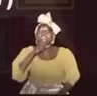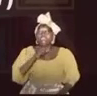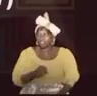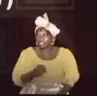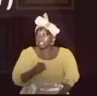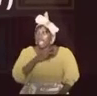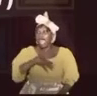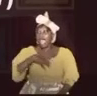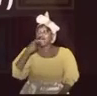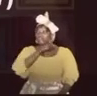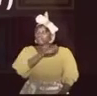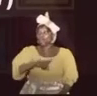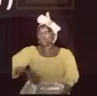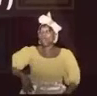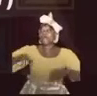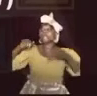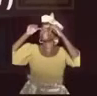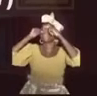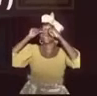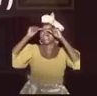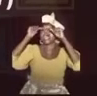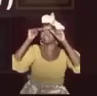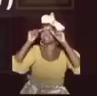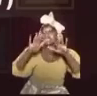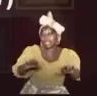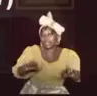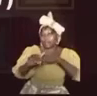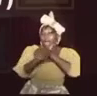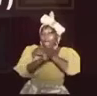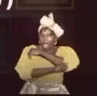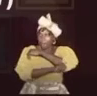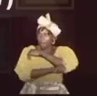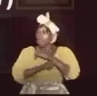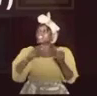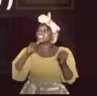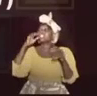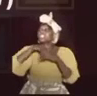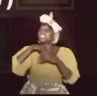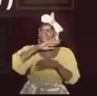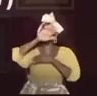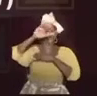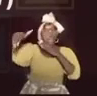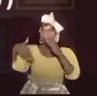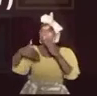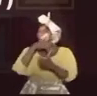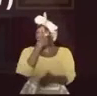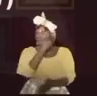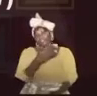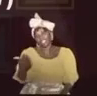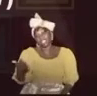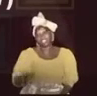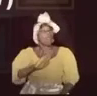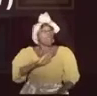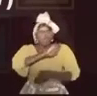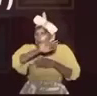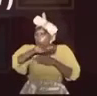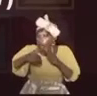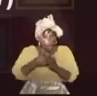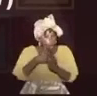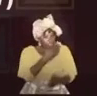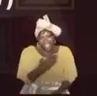age, and the Lord had blessed Abraham in all things. Someone say all